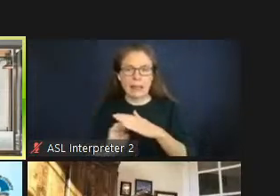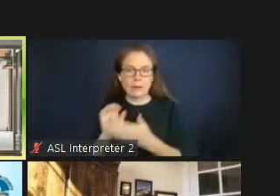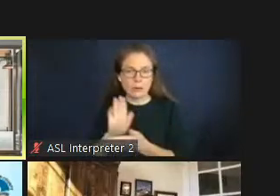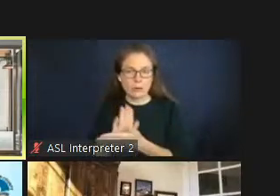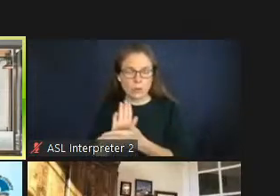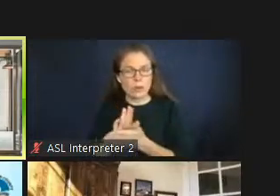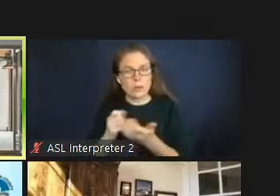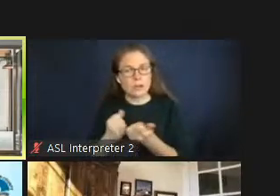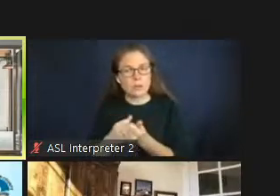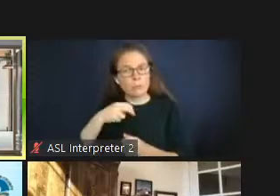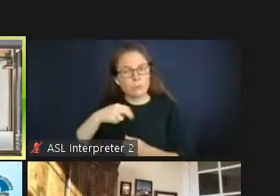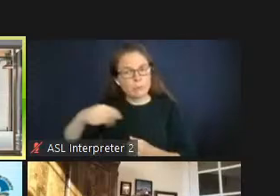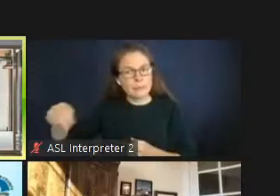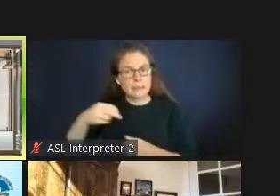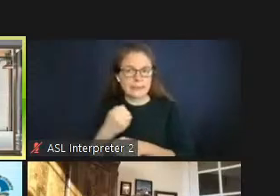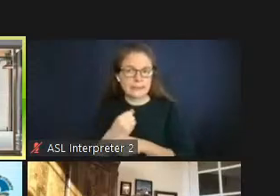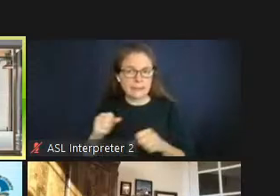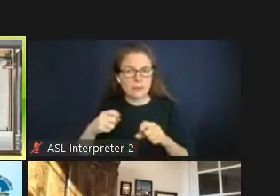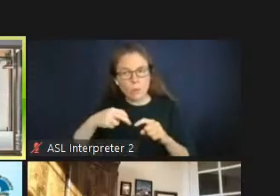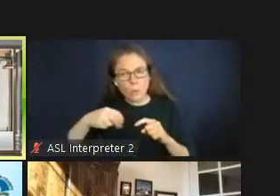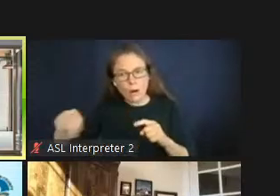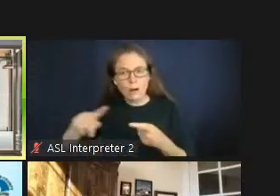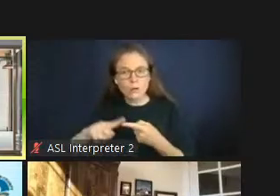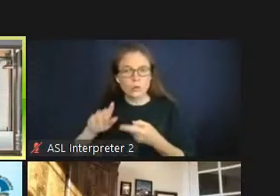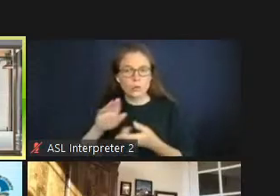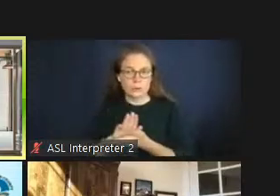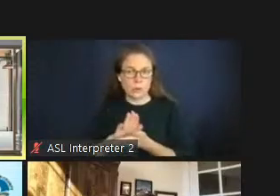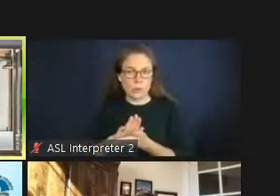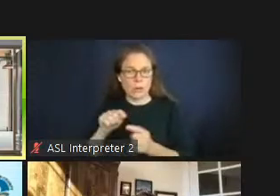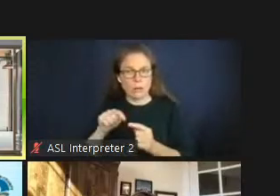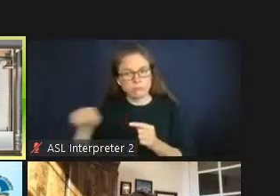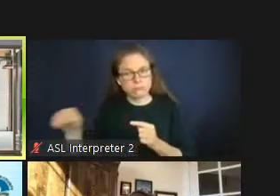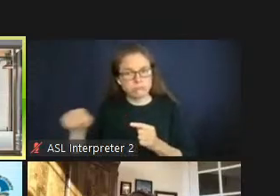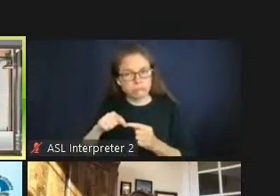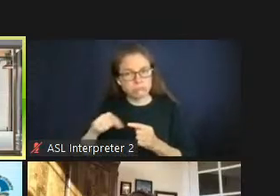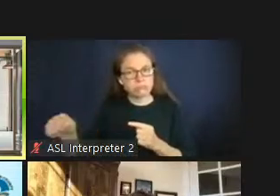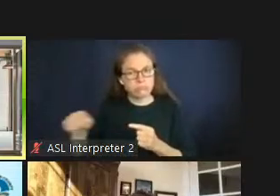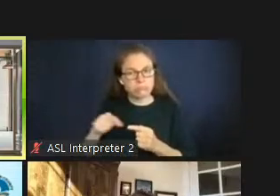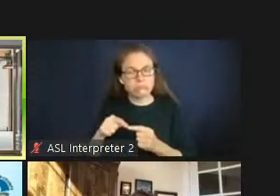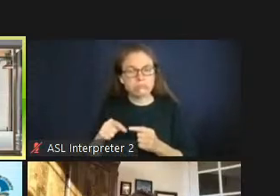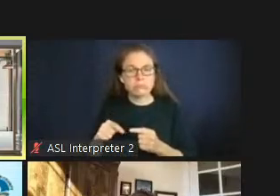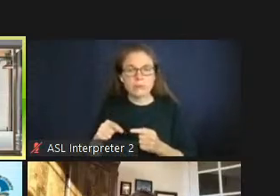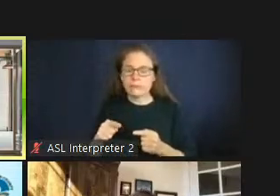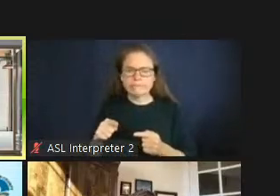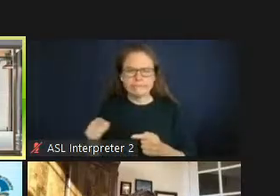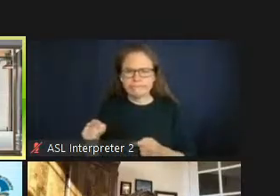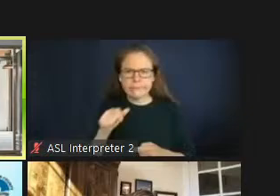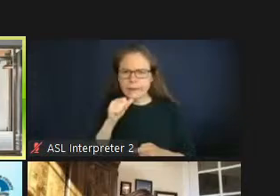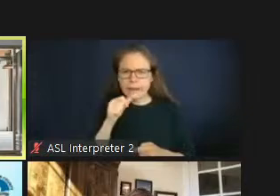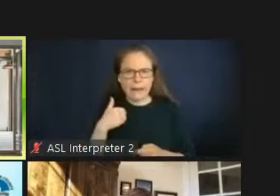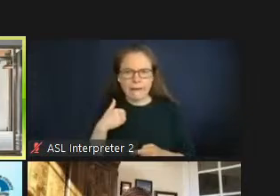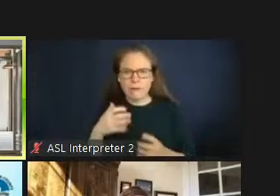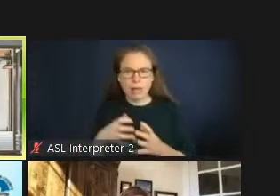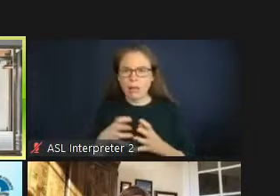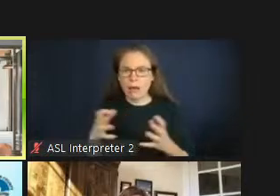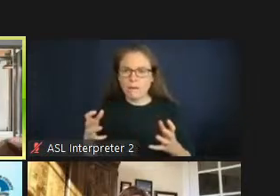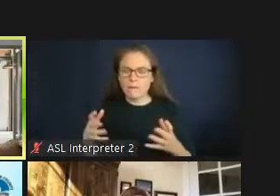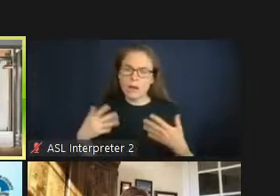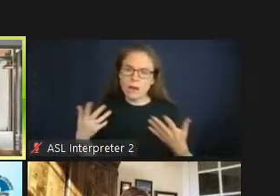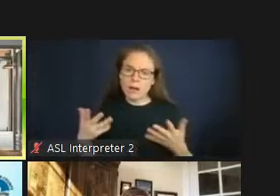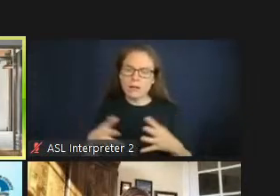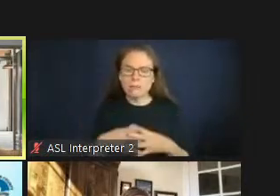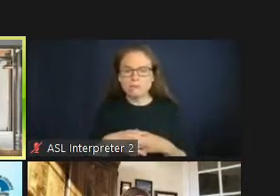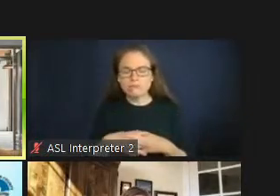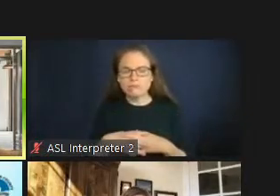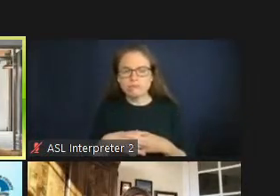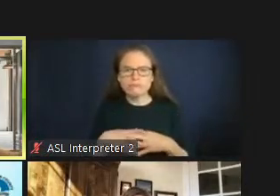pedestrian safety, people walking to school. And there wasn't a lot of, I guess, definition